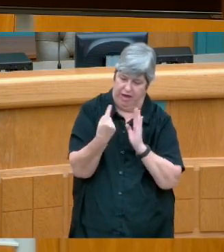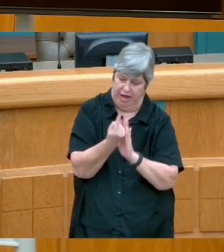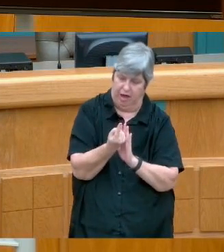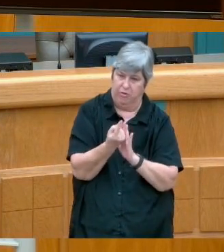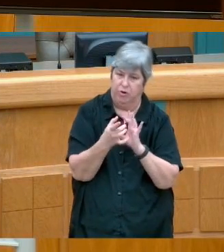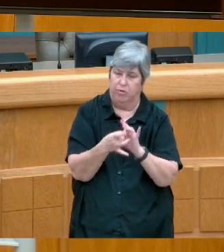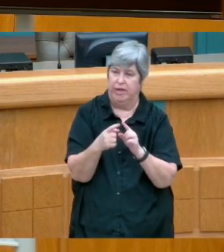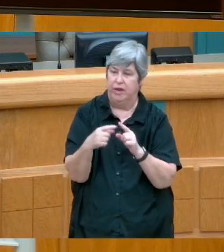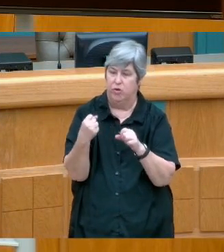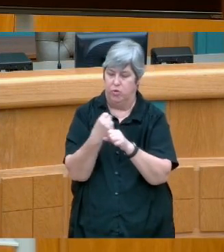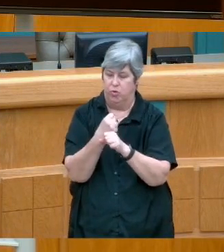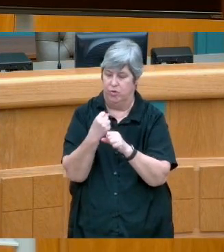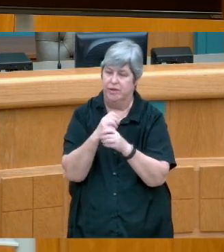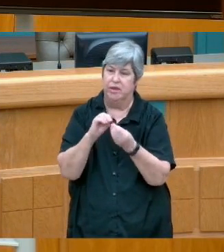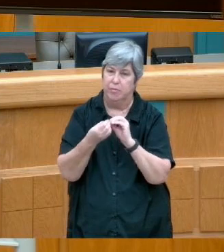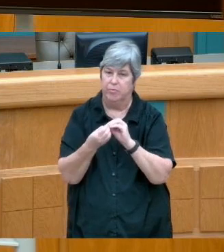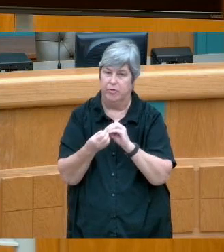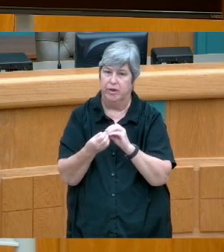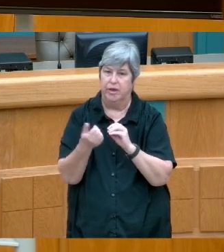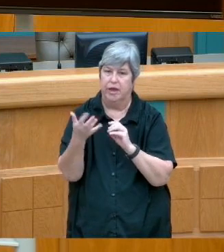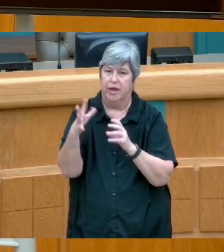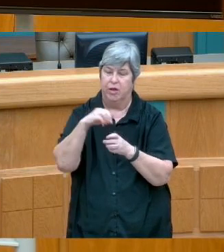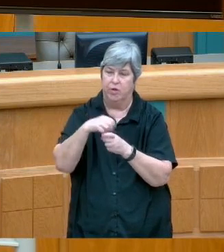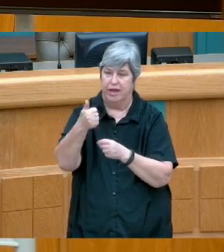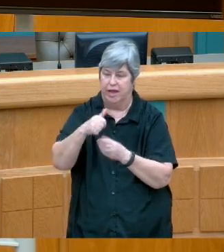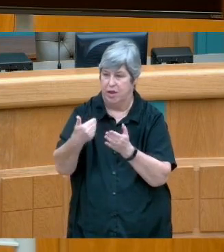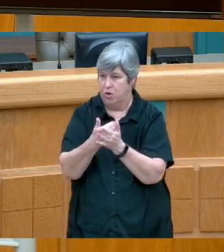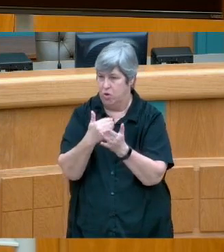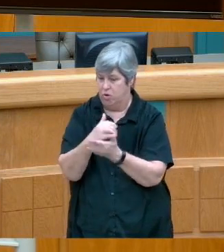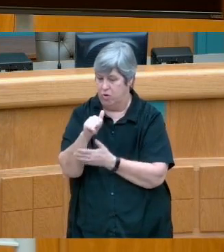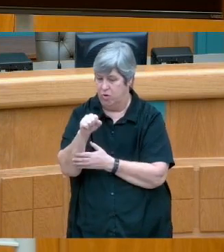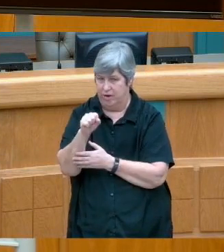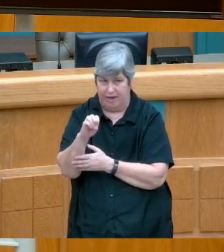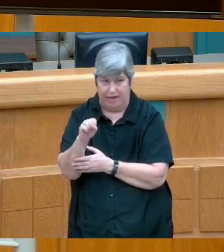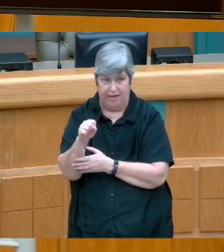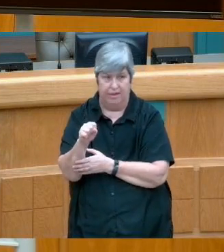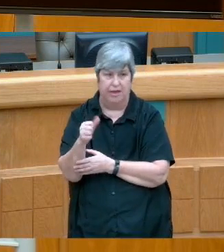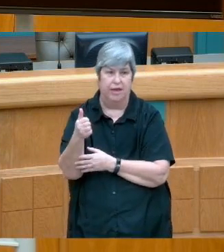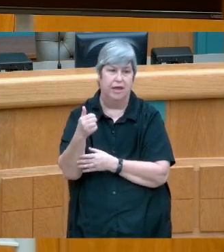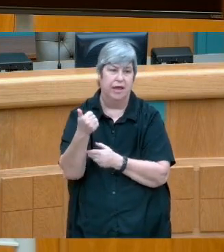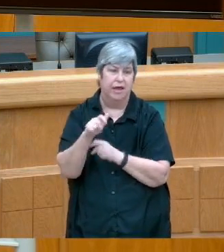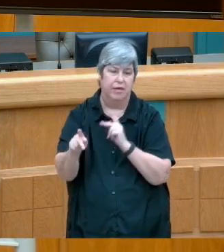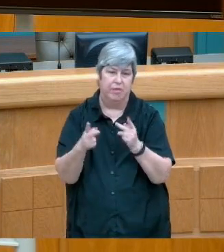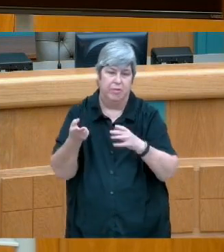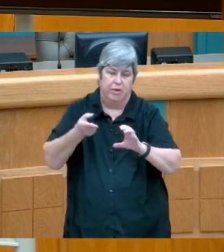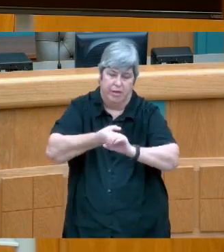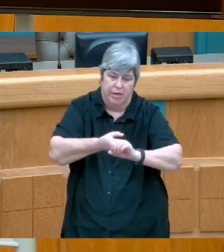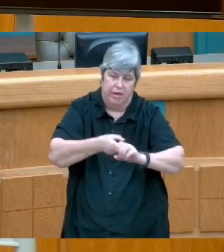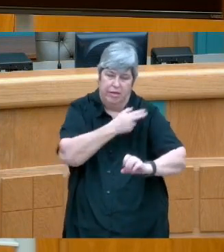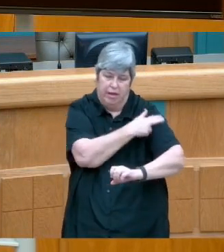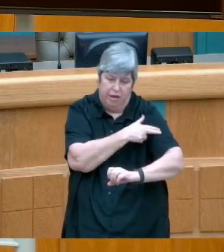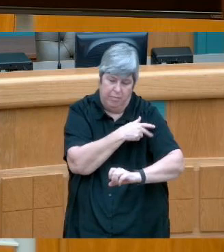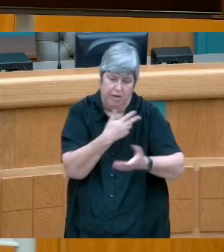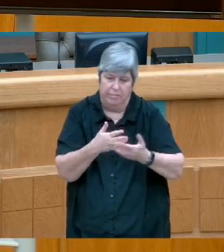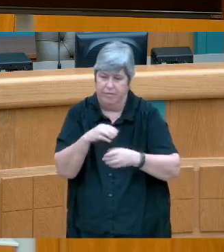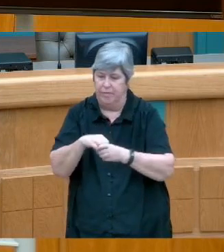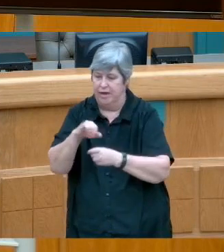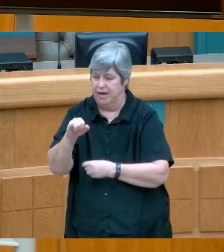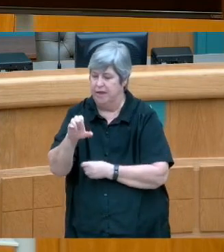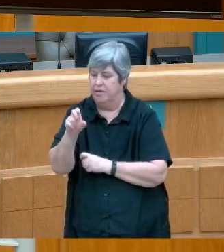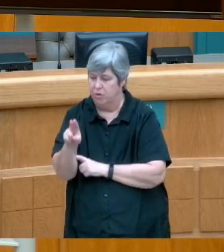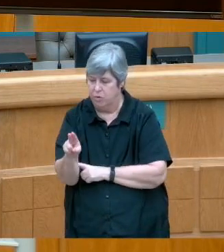of statistics. That includes any new cases, persons that may have been admitted to the hospital or that may be in intensive